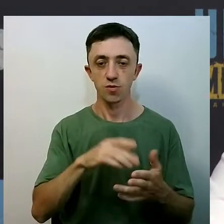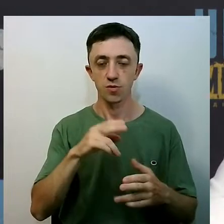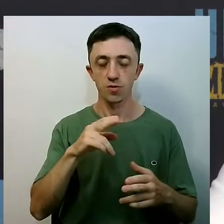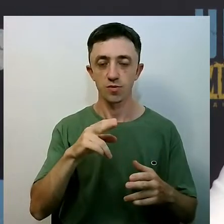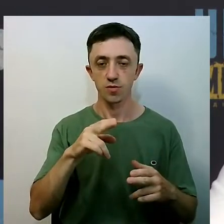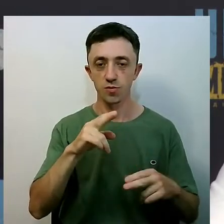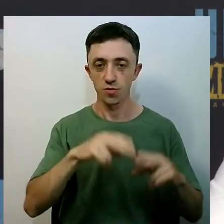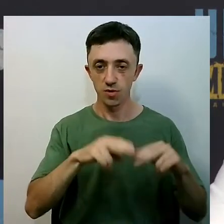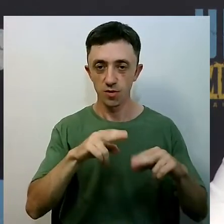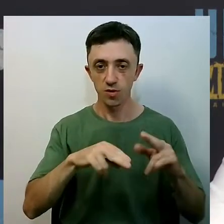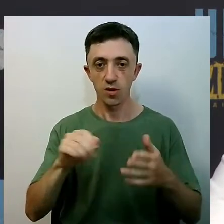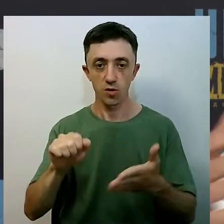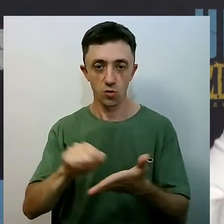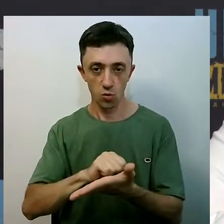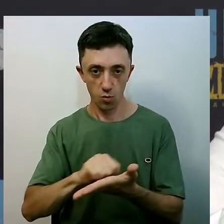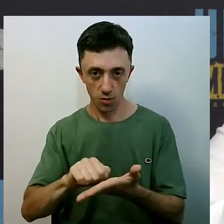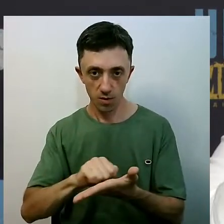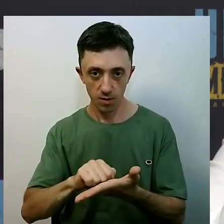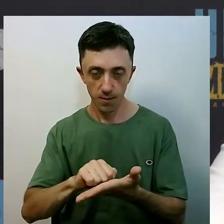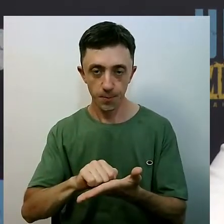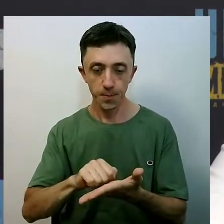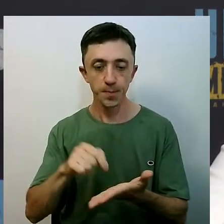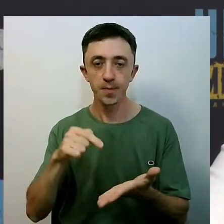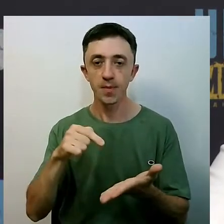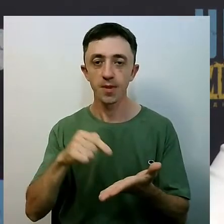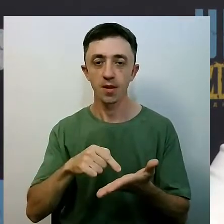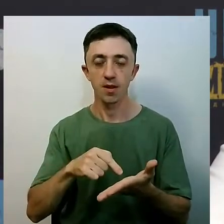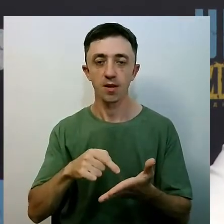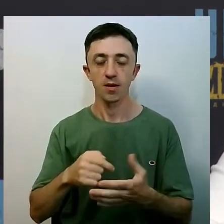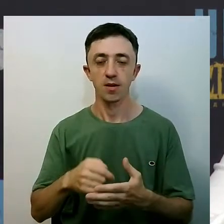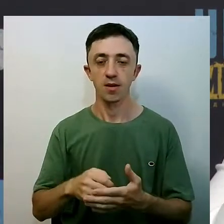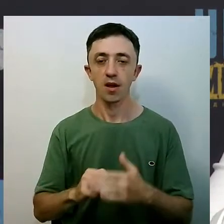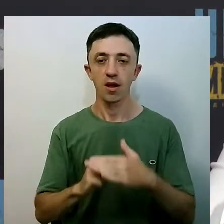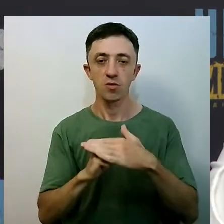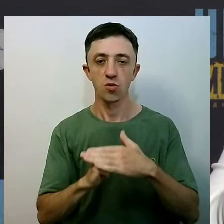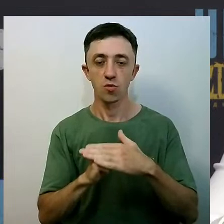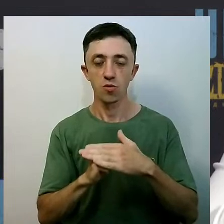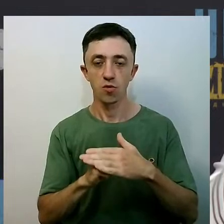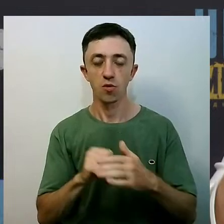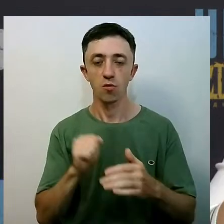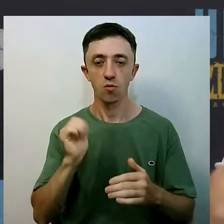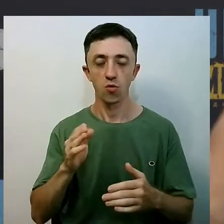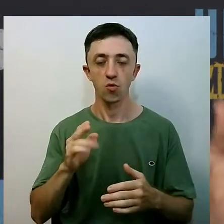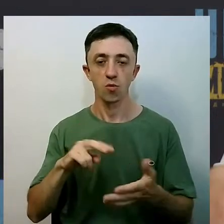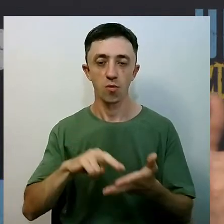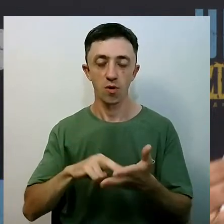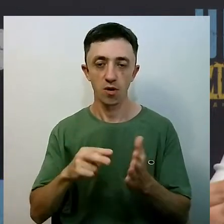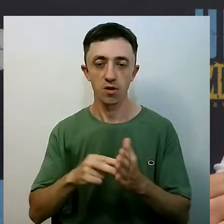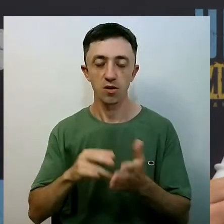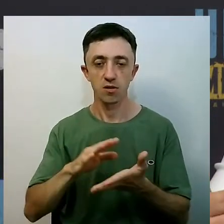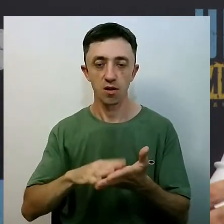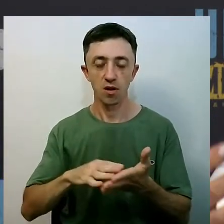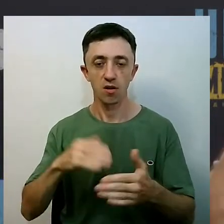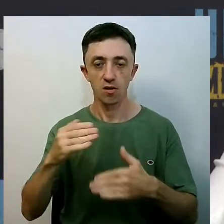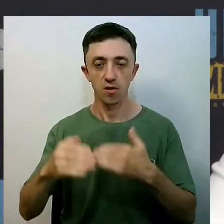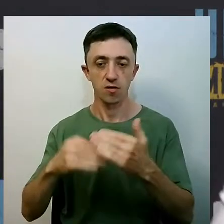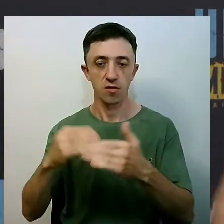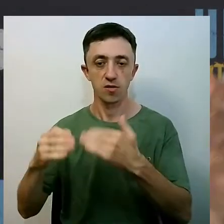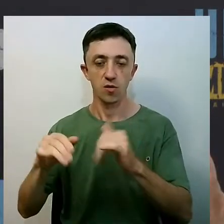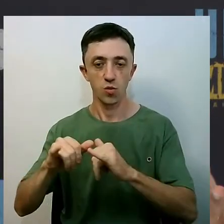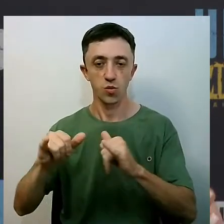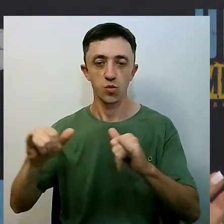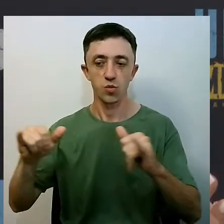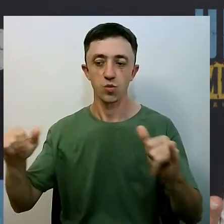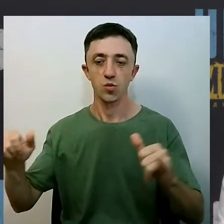plans allow to manage the land properly and to develop settlements, and which is important for